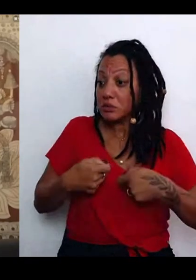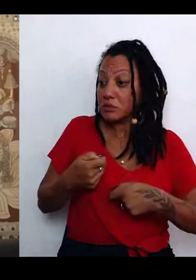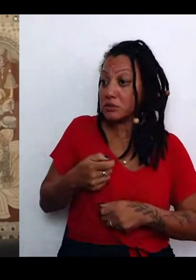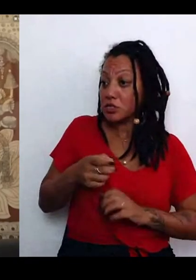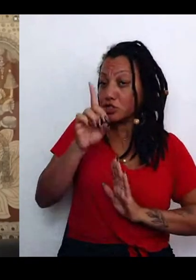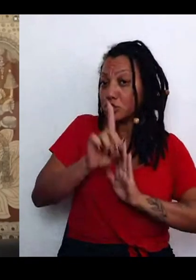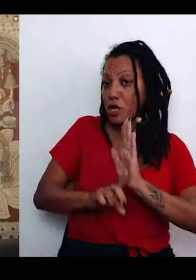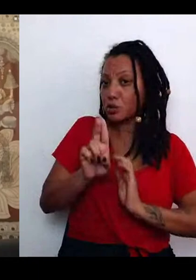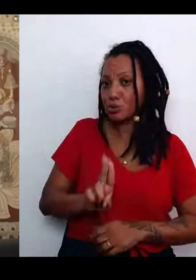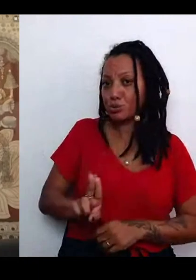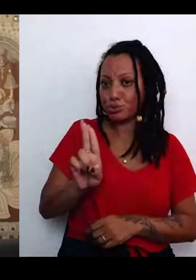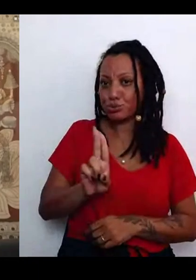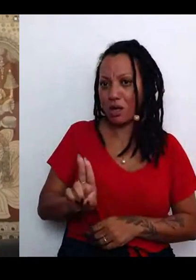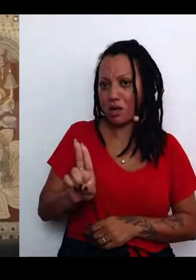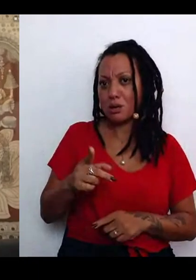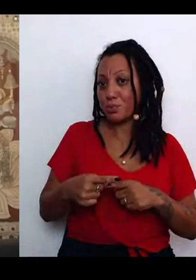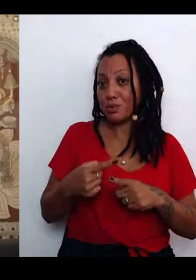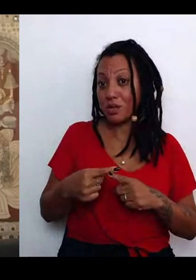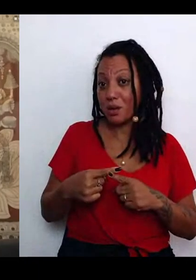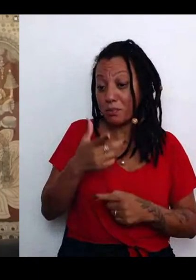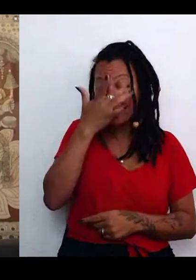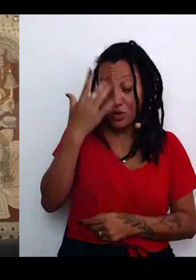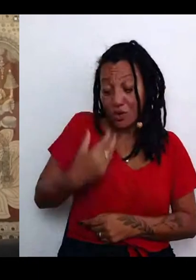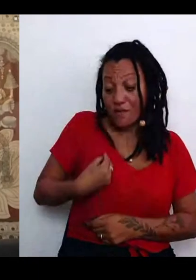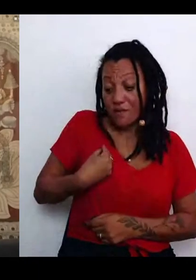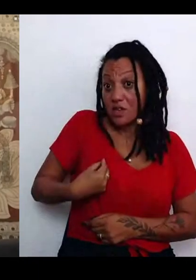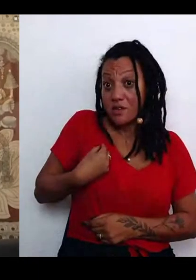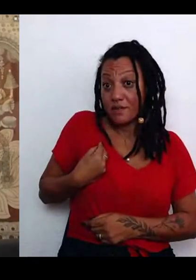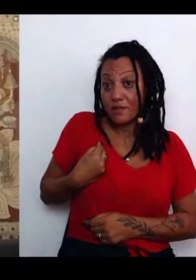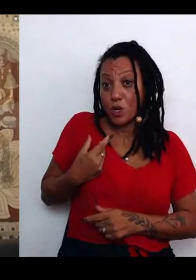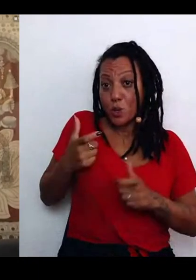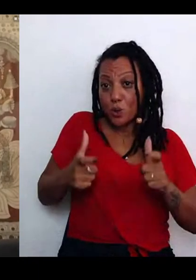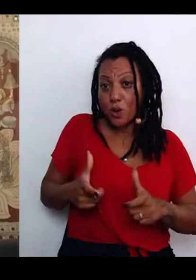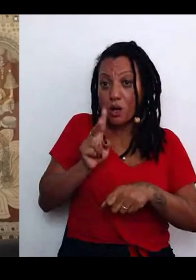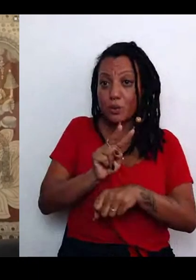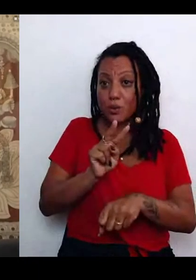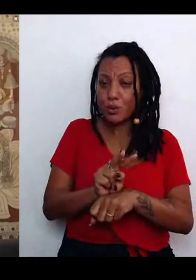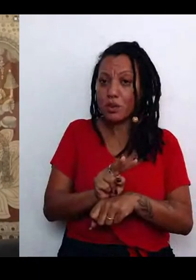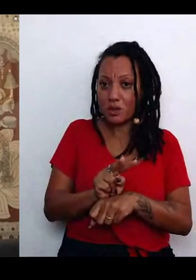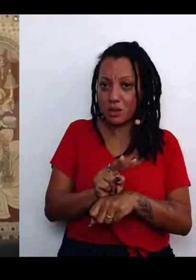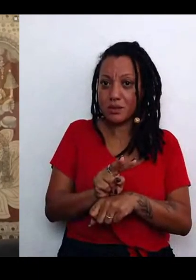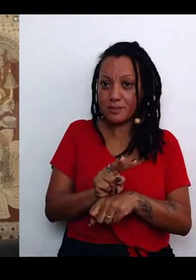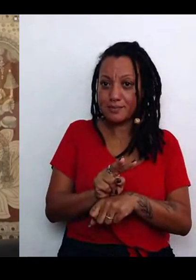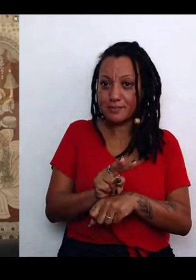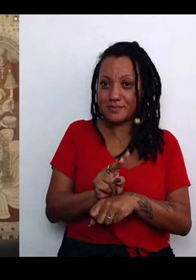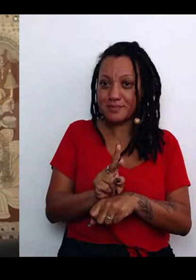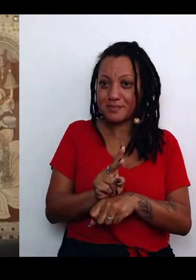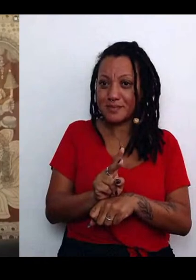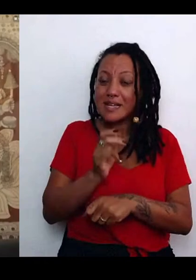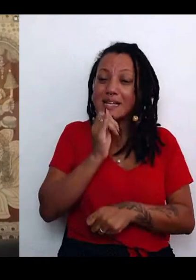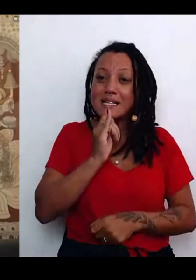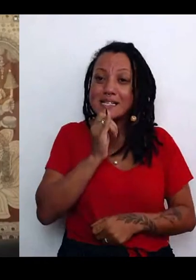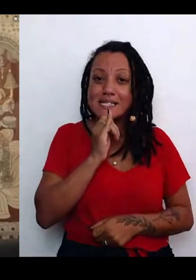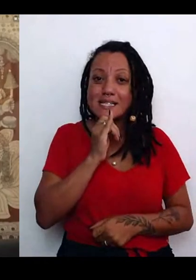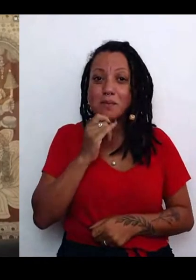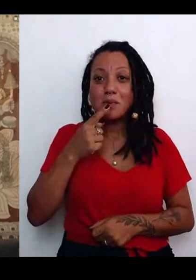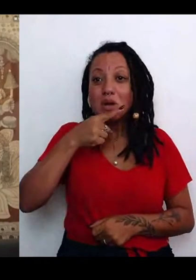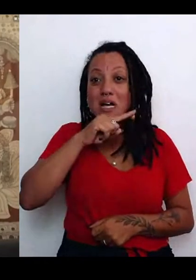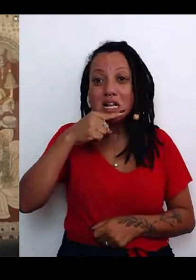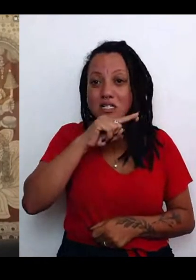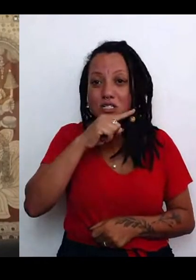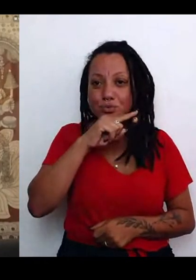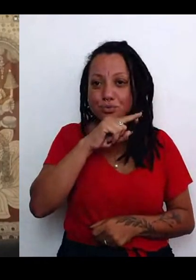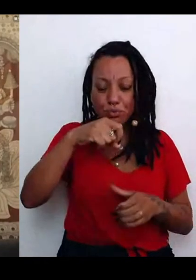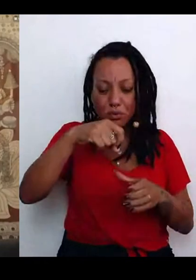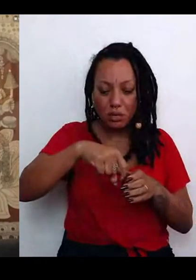you can grow sugarcane or not and I work with communities that have played that role to say this area doesn't have enough water